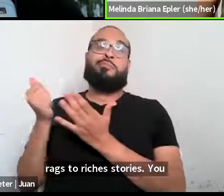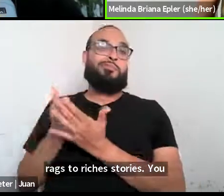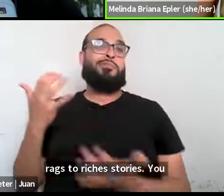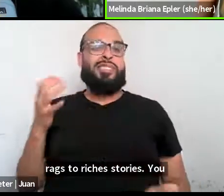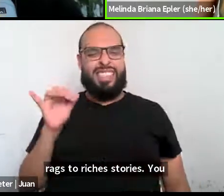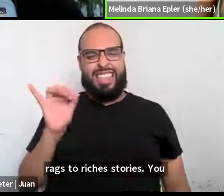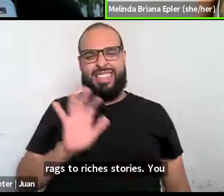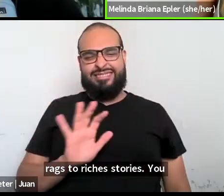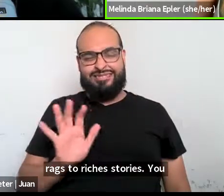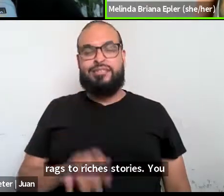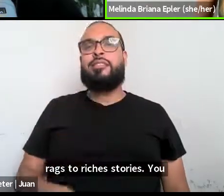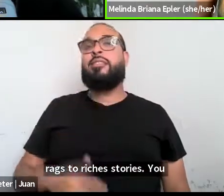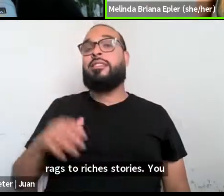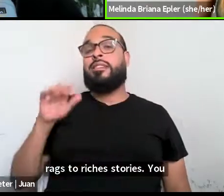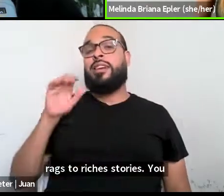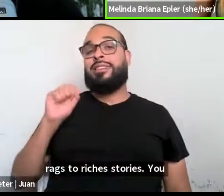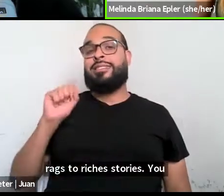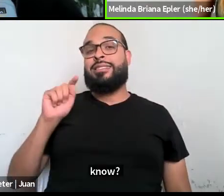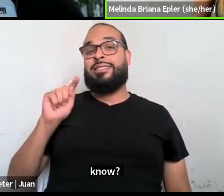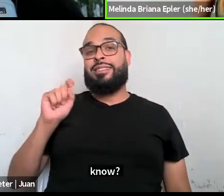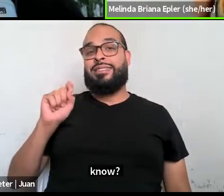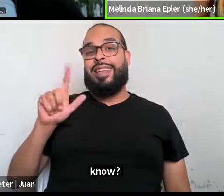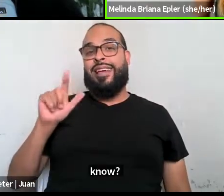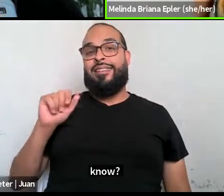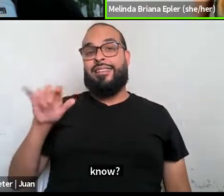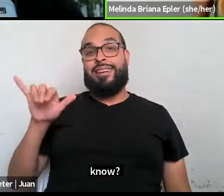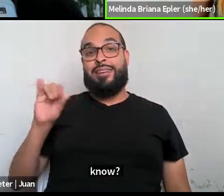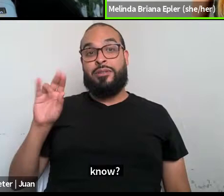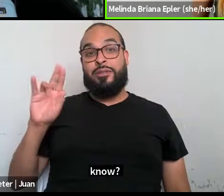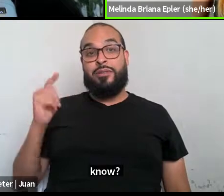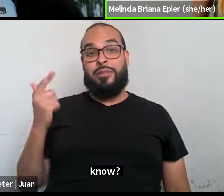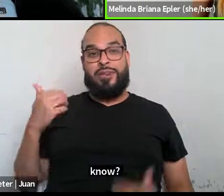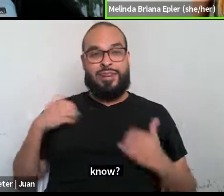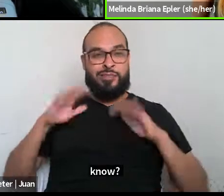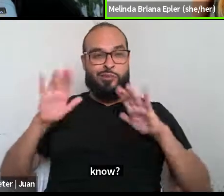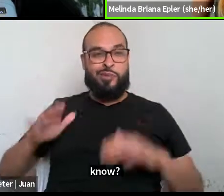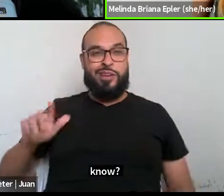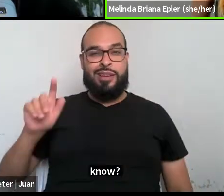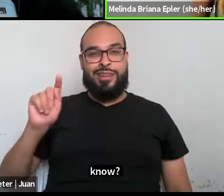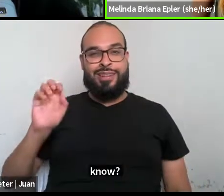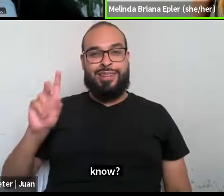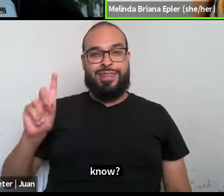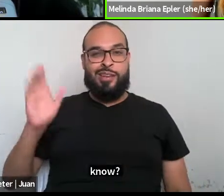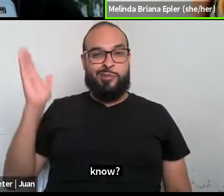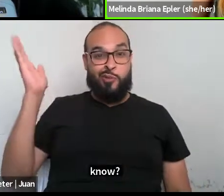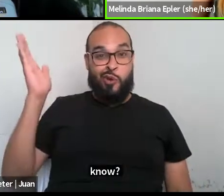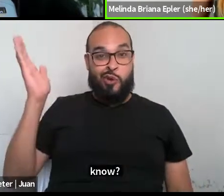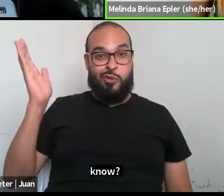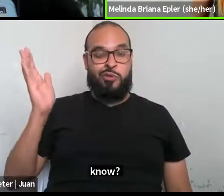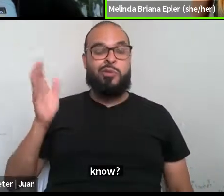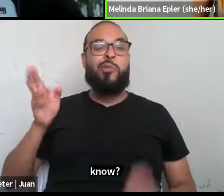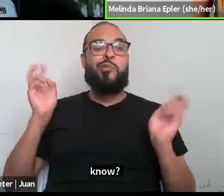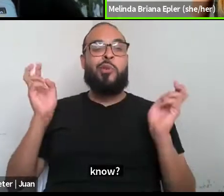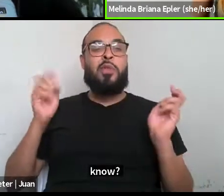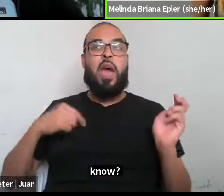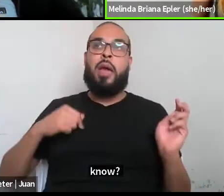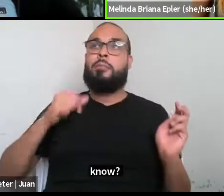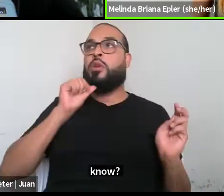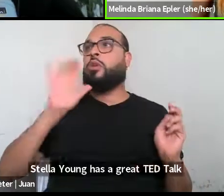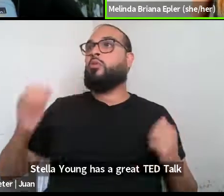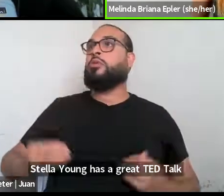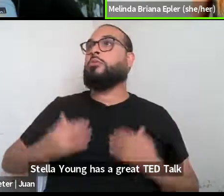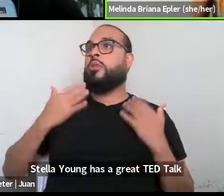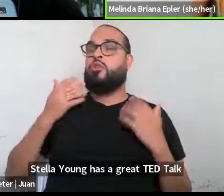Stella Young has a great TED talk called "I'm Not Your Inspiration, Thank You Very Much." She's Mhm. a woman